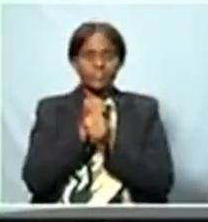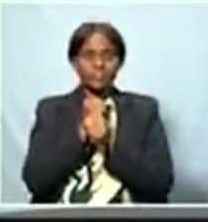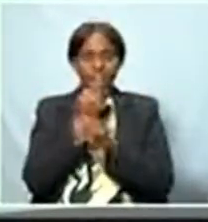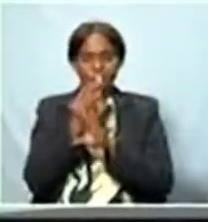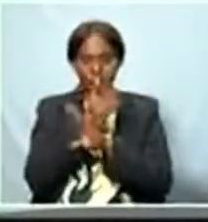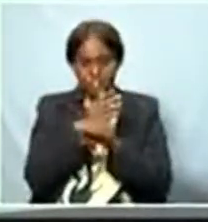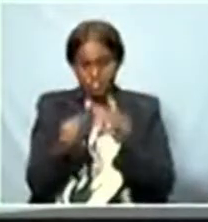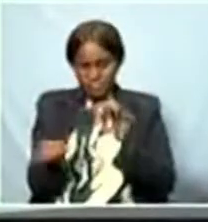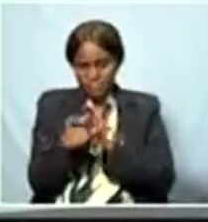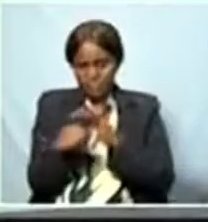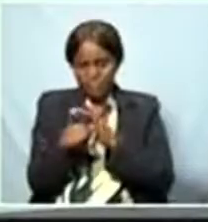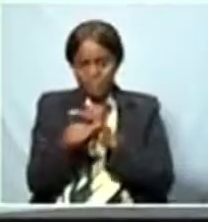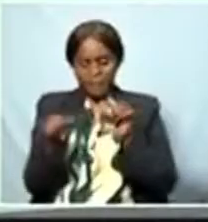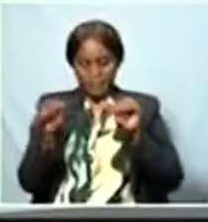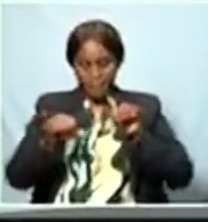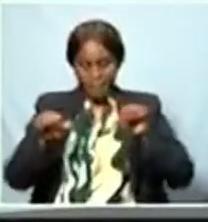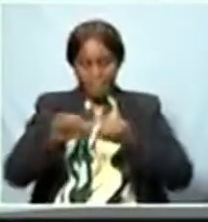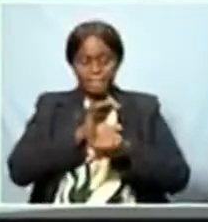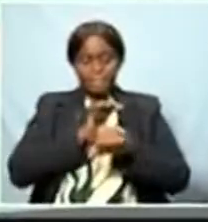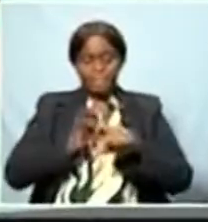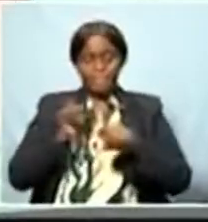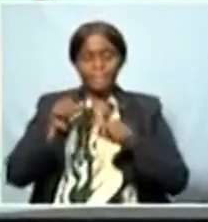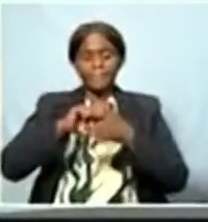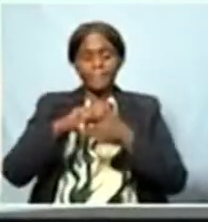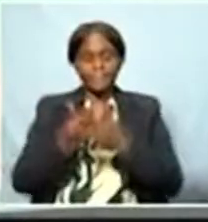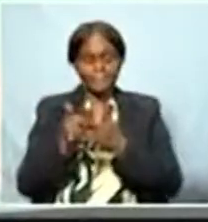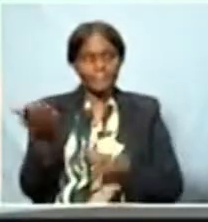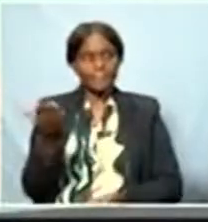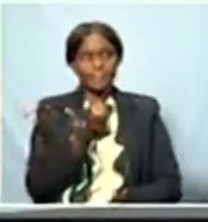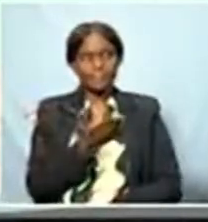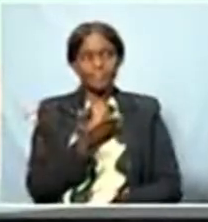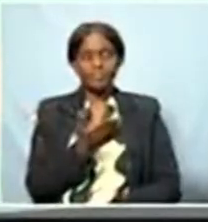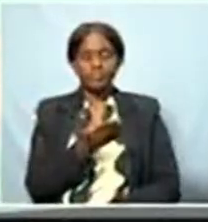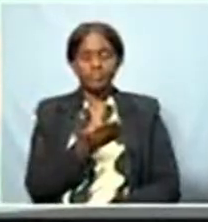private audit firm. That's how the